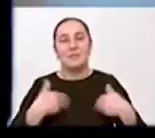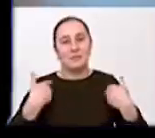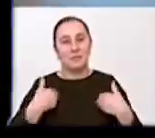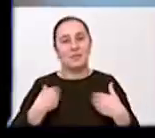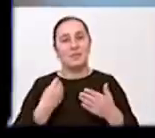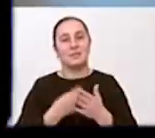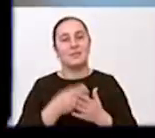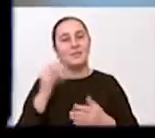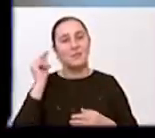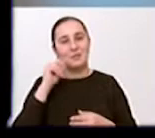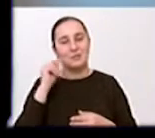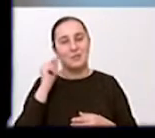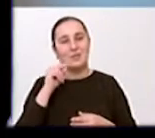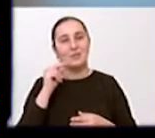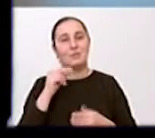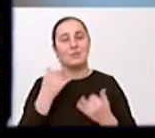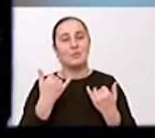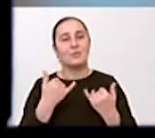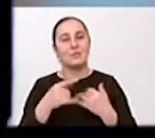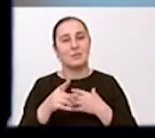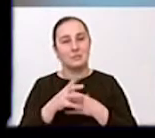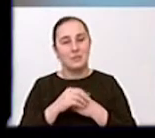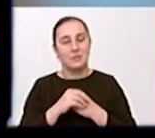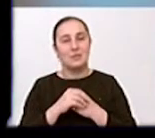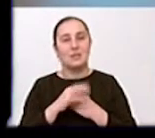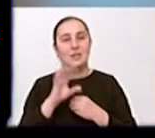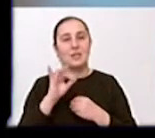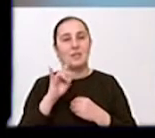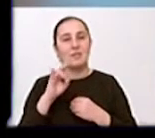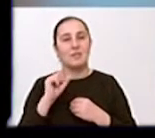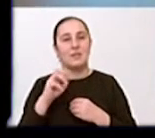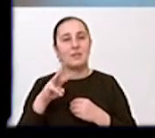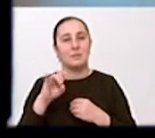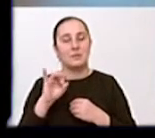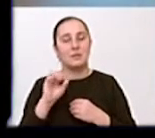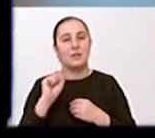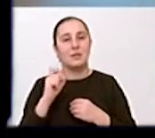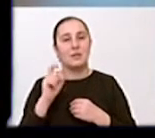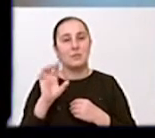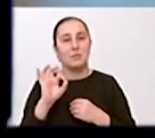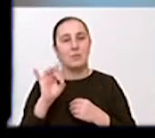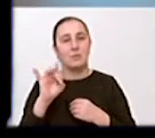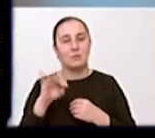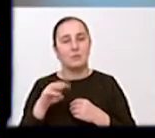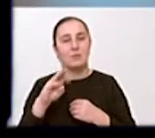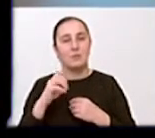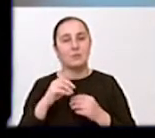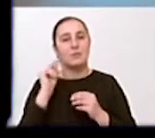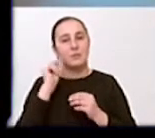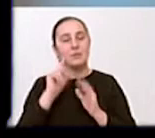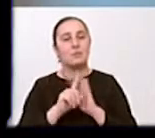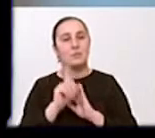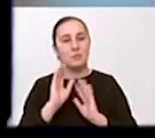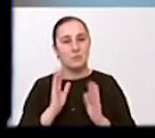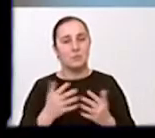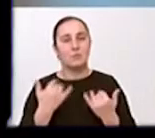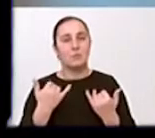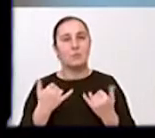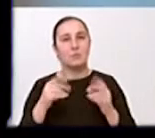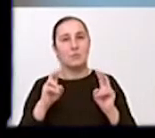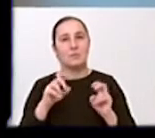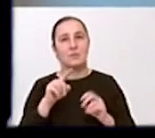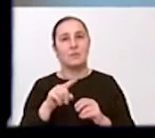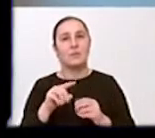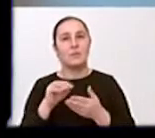Assalomu alaykum aziz o'quvchilar. Bugun biz sizlar bilan informatika va axborot texnologiyalari darsini boshlaymiz. Demak, bugungi